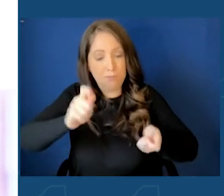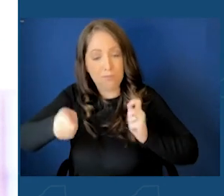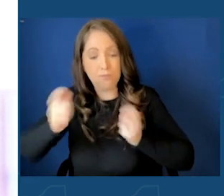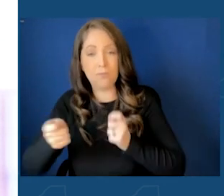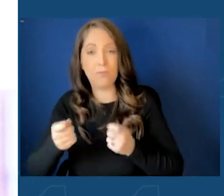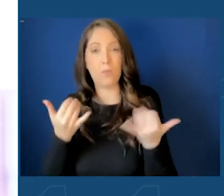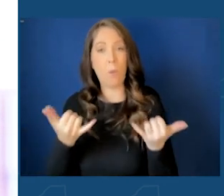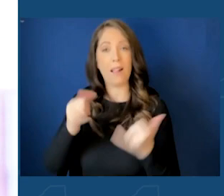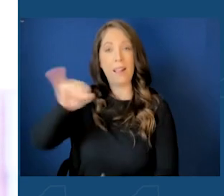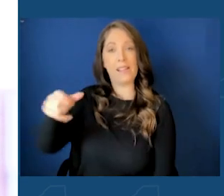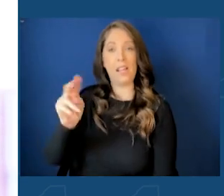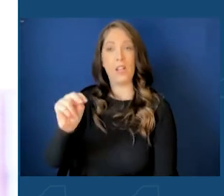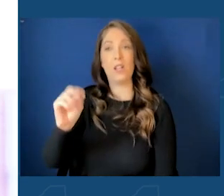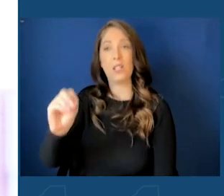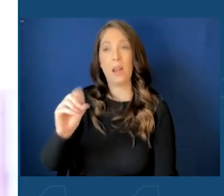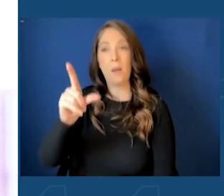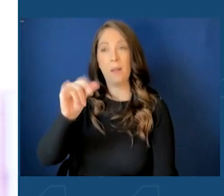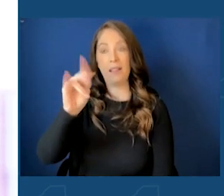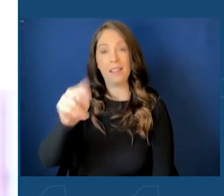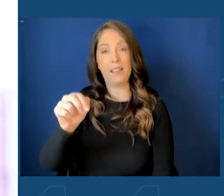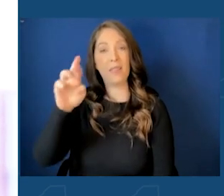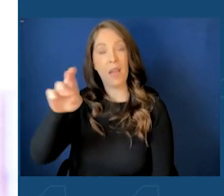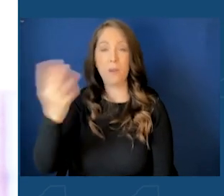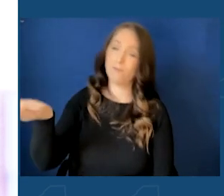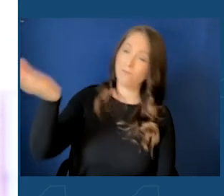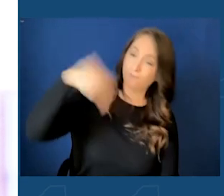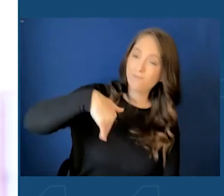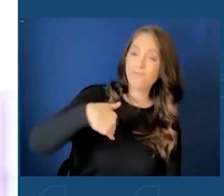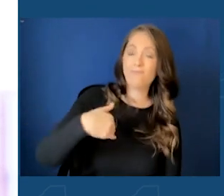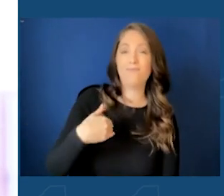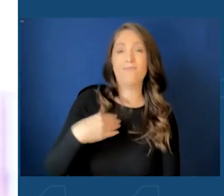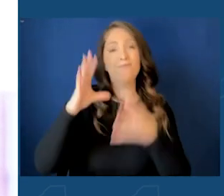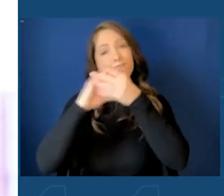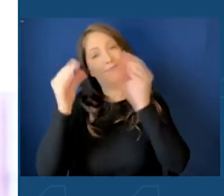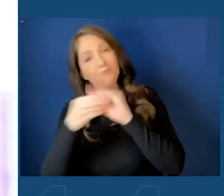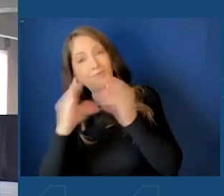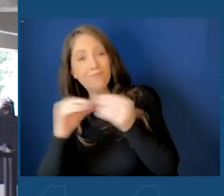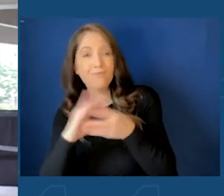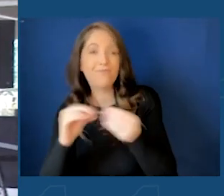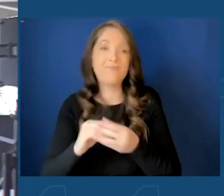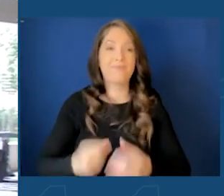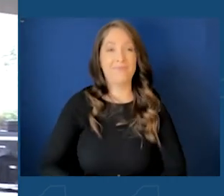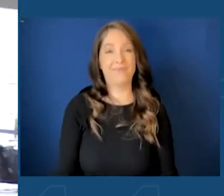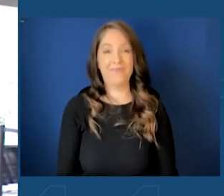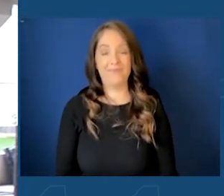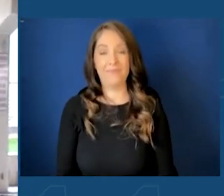come on up and tell us how exciting and how easy it was to get this done.